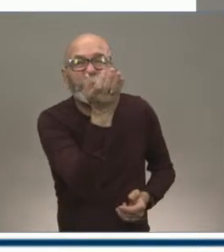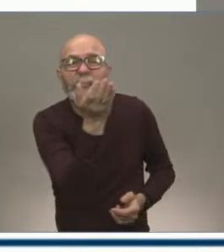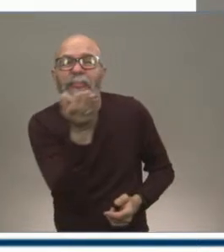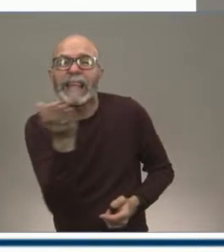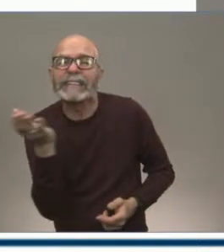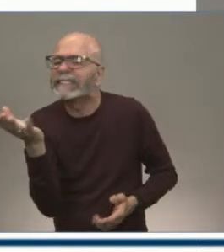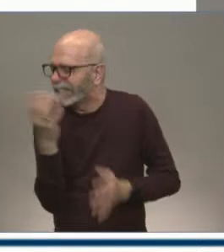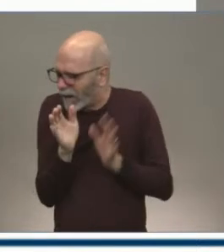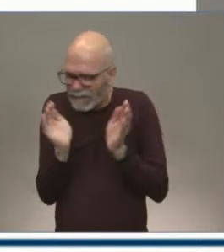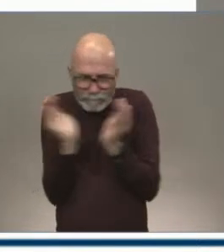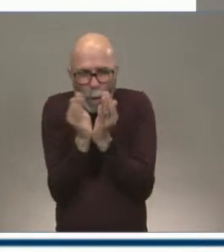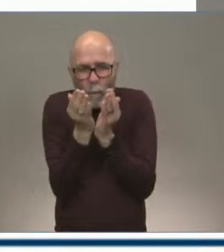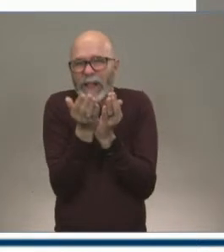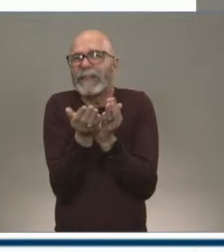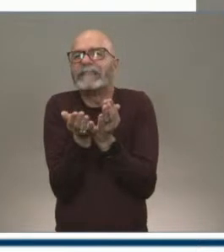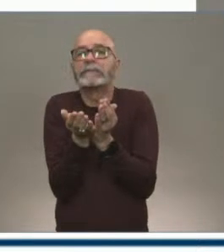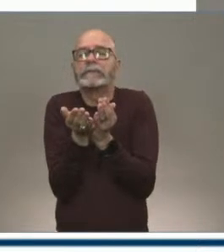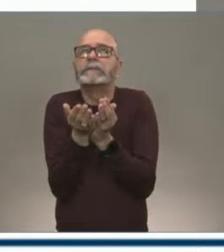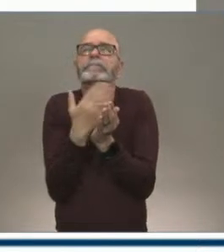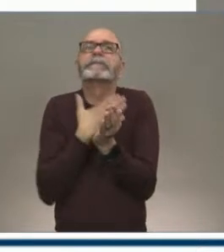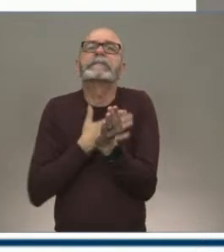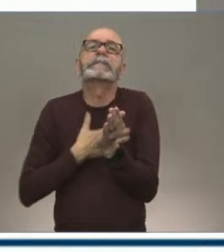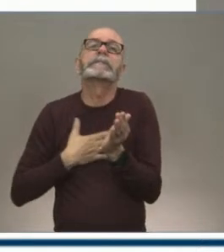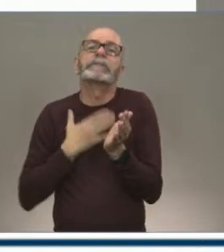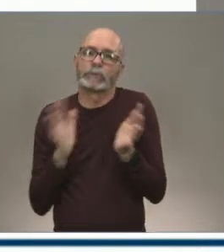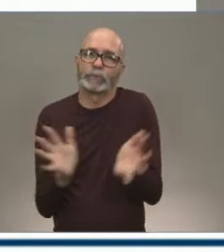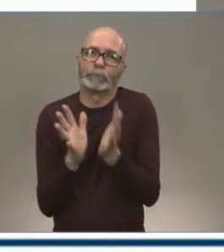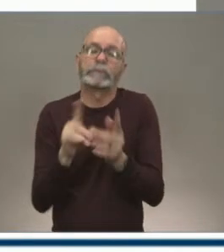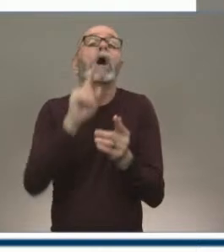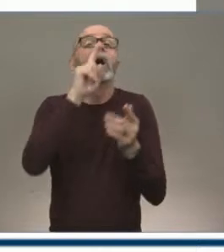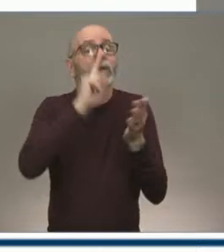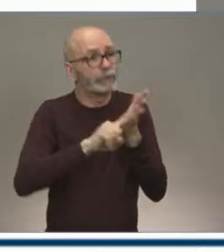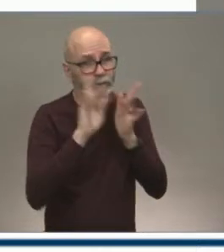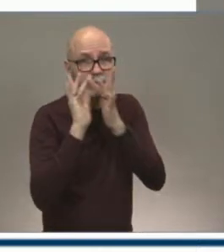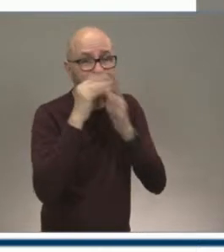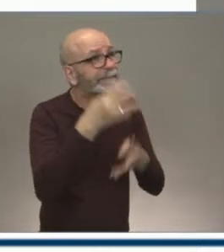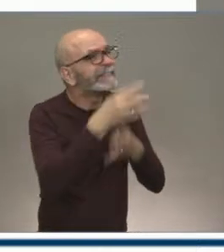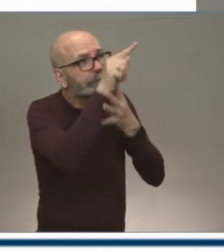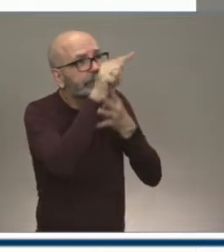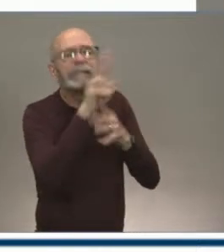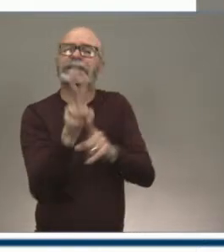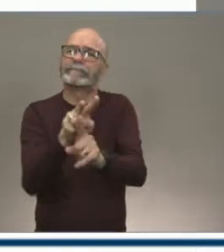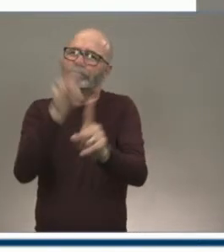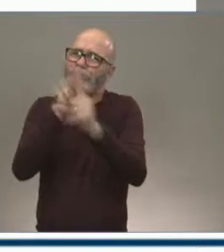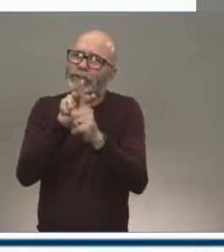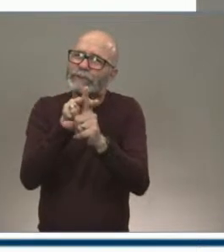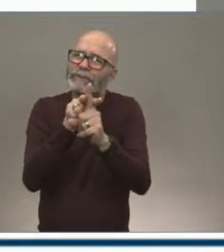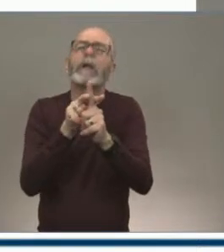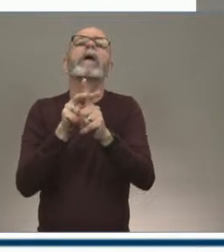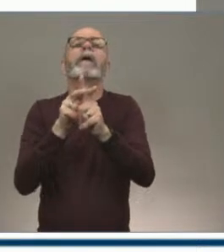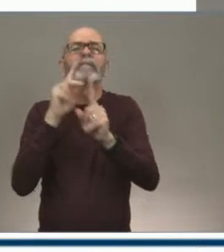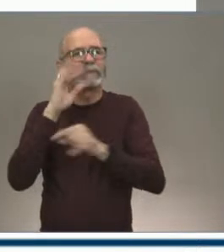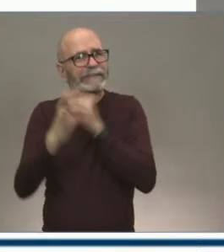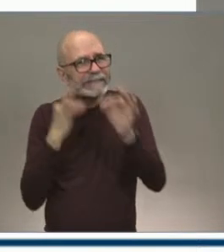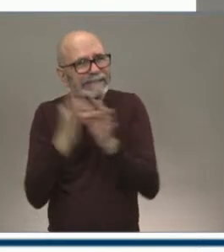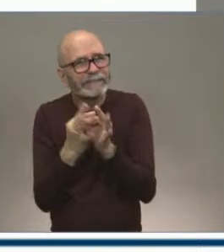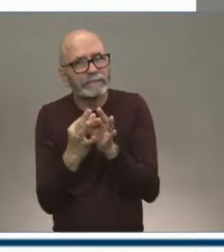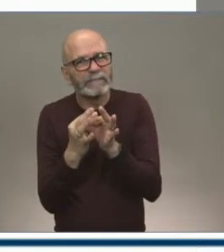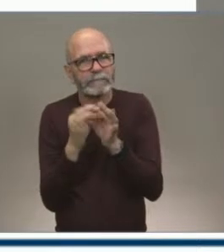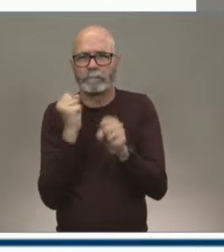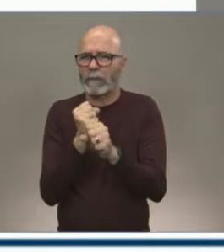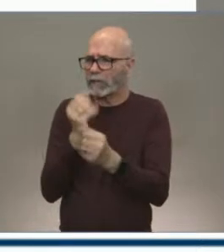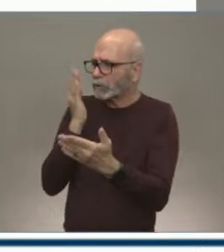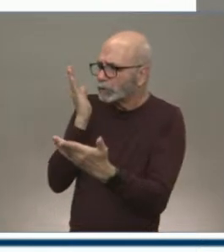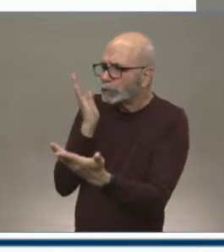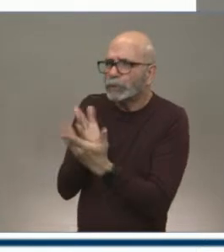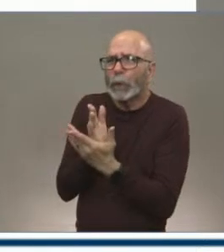symptom, please go online or call 811, book a test. That is how we make sure we don't have COVID-19 and we're